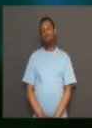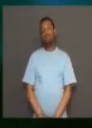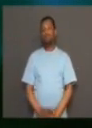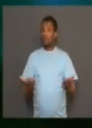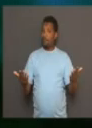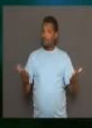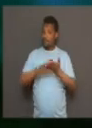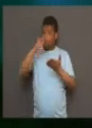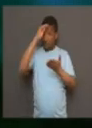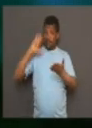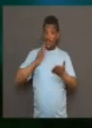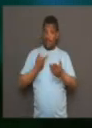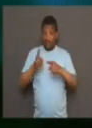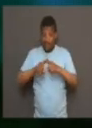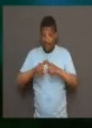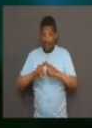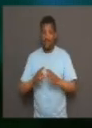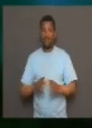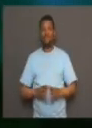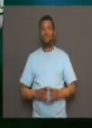Let's get back to our lesson.